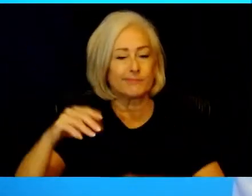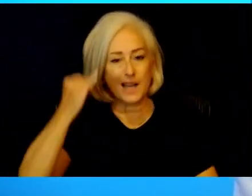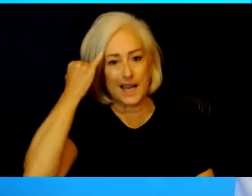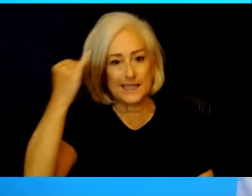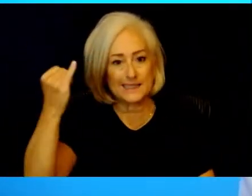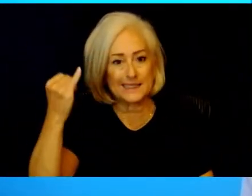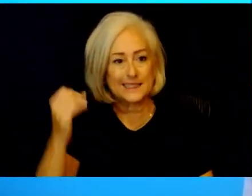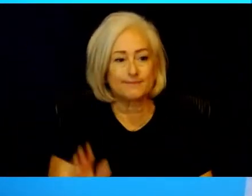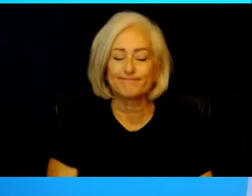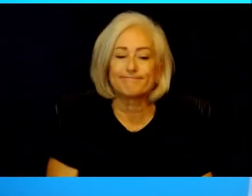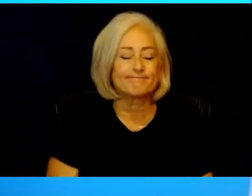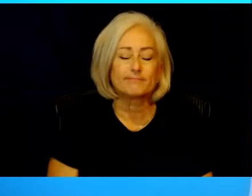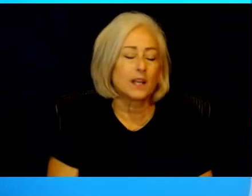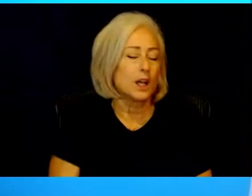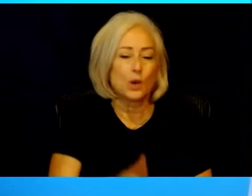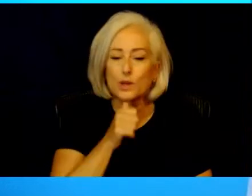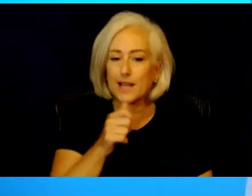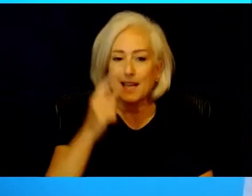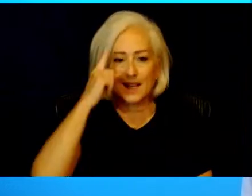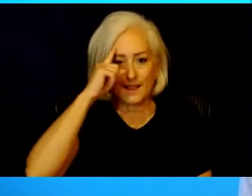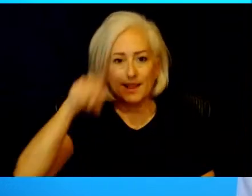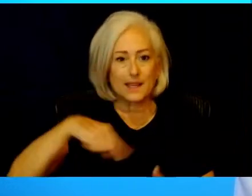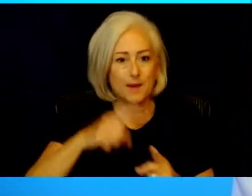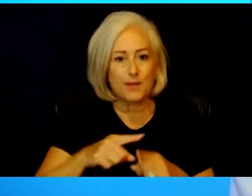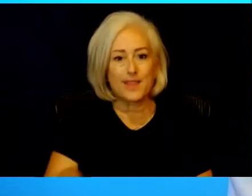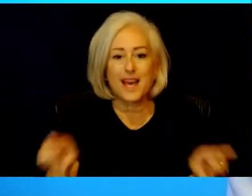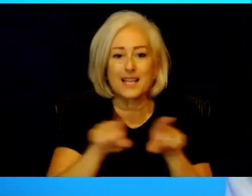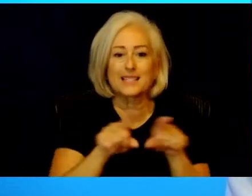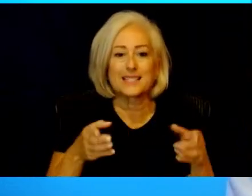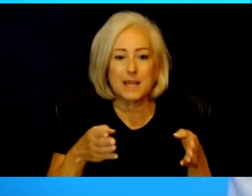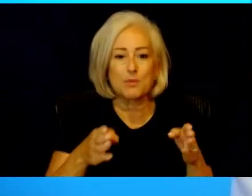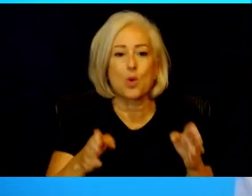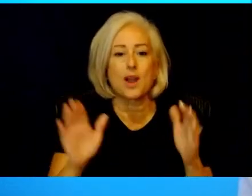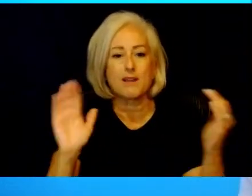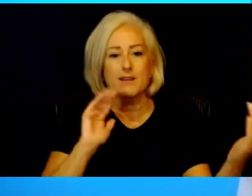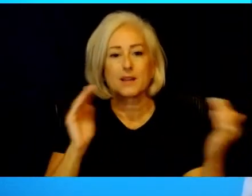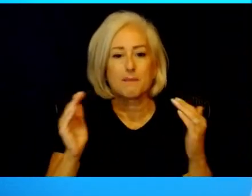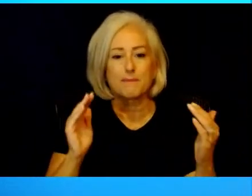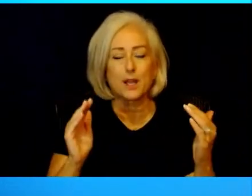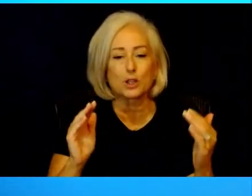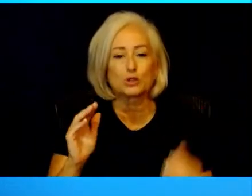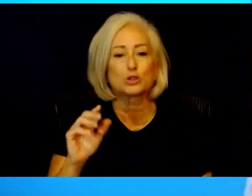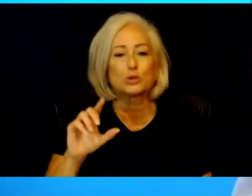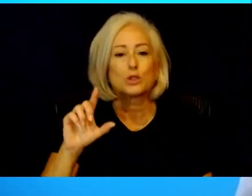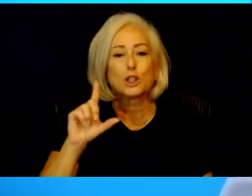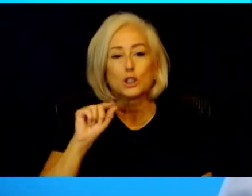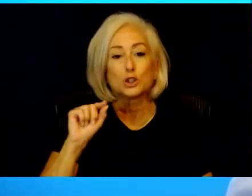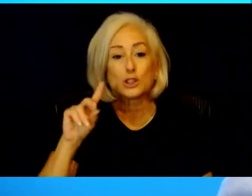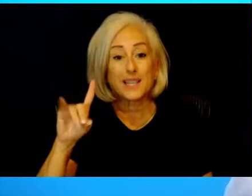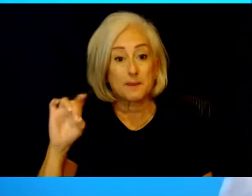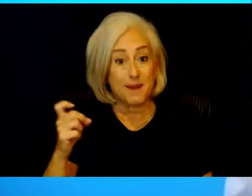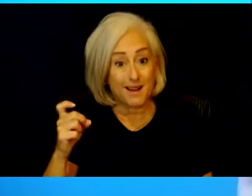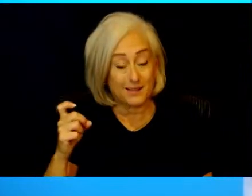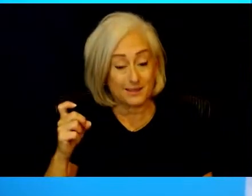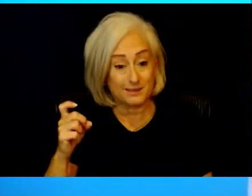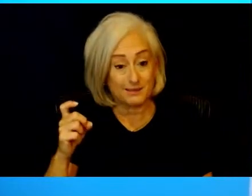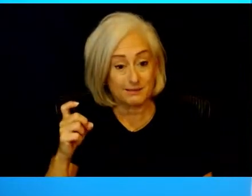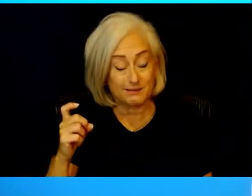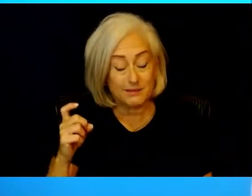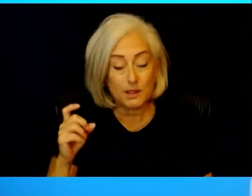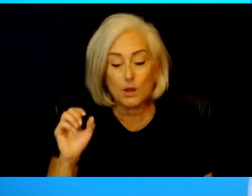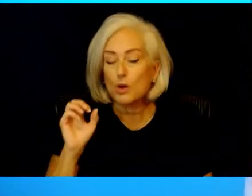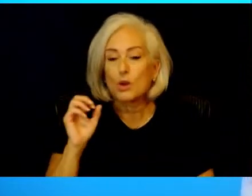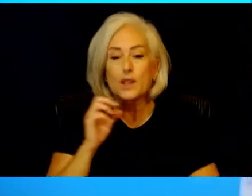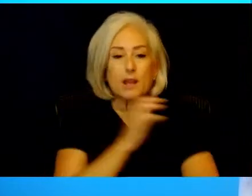herd or population immunity in the same sense as we would for, say, chickenpox, when those people had chickenpox or got protected